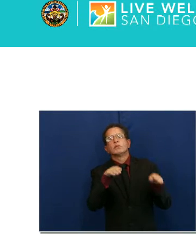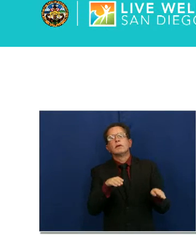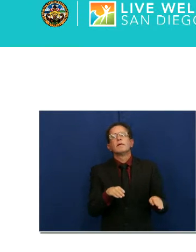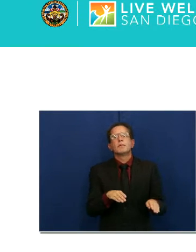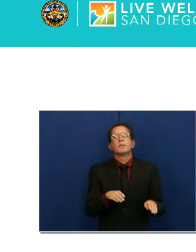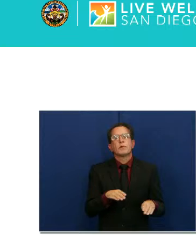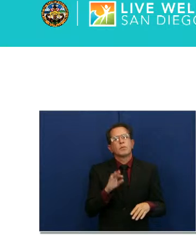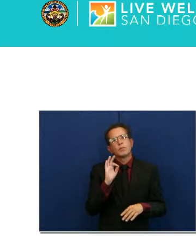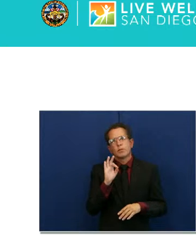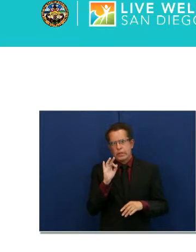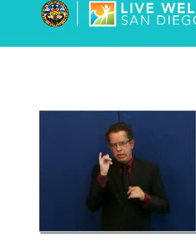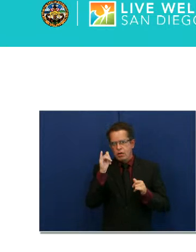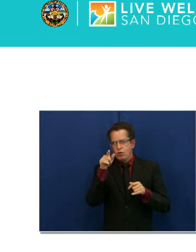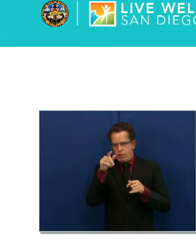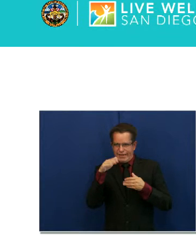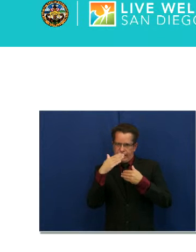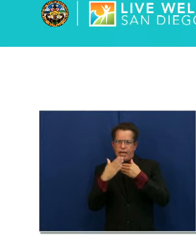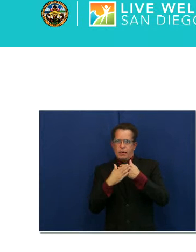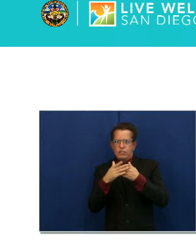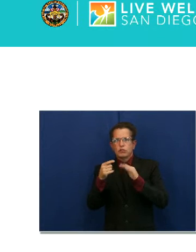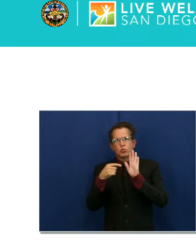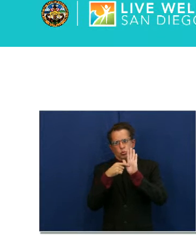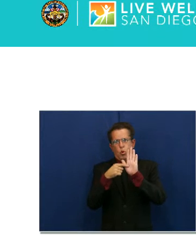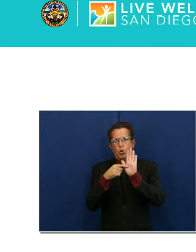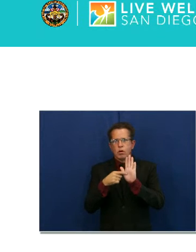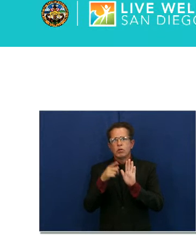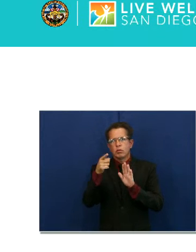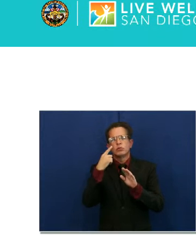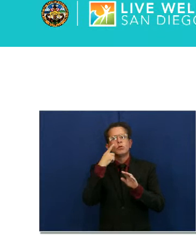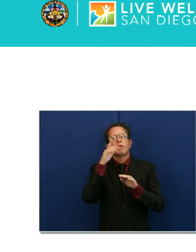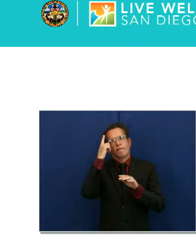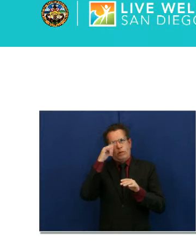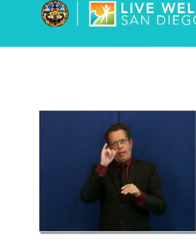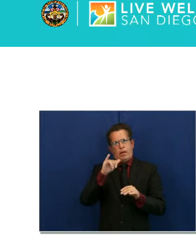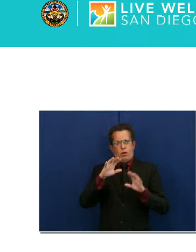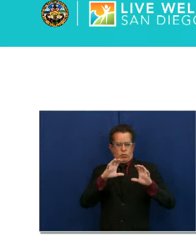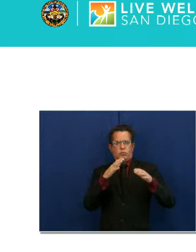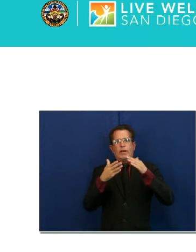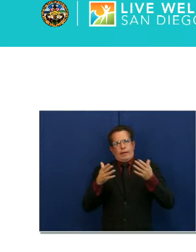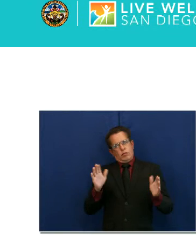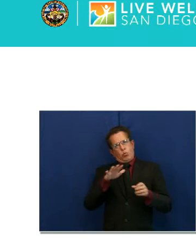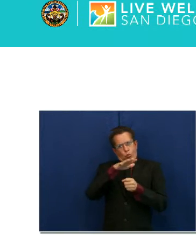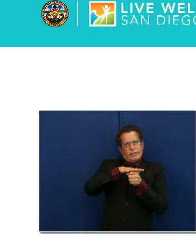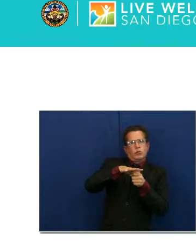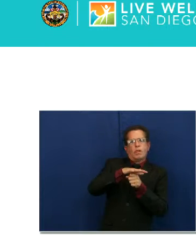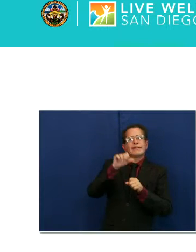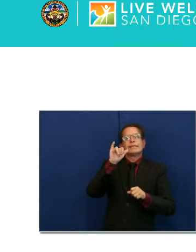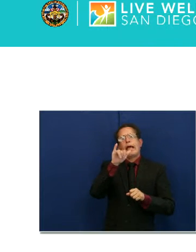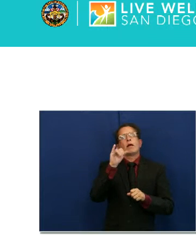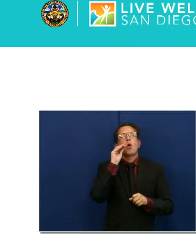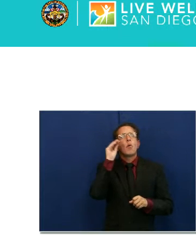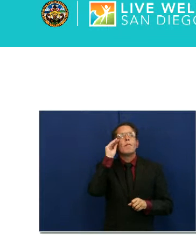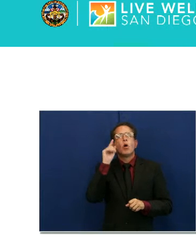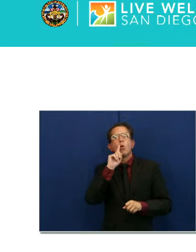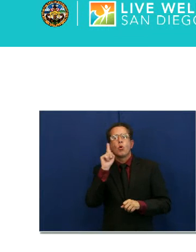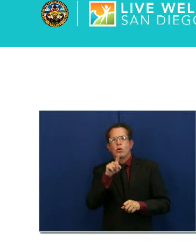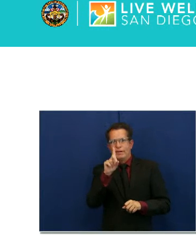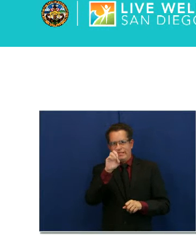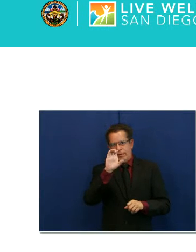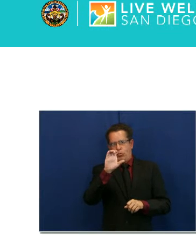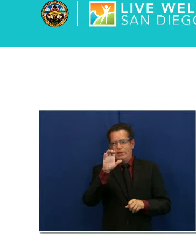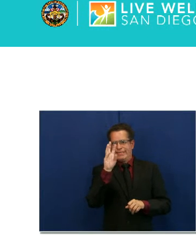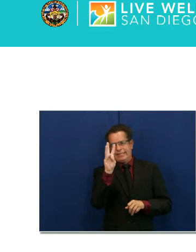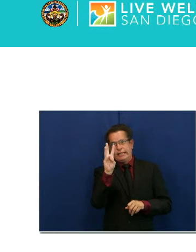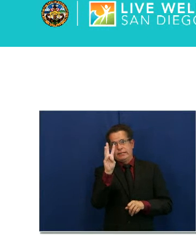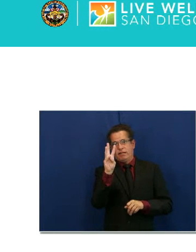Going to the next slide, let's move on to the regional stay-at-home order. So on December 6th, the regional stay-at-home order